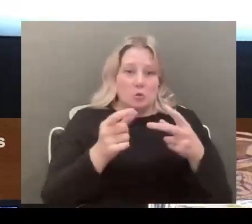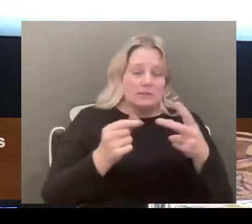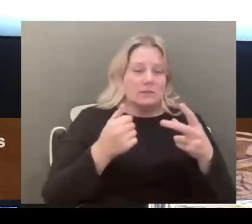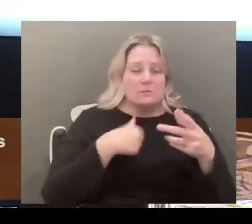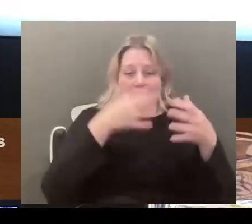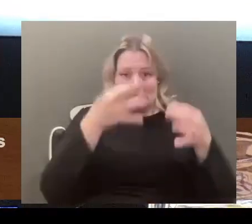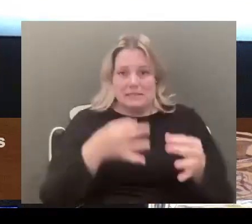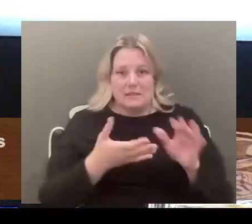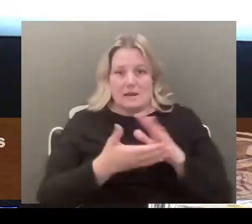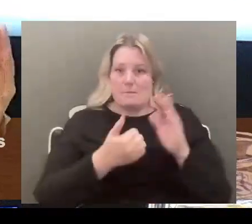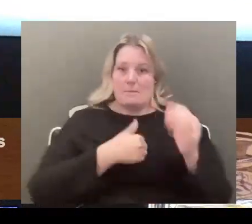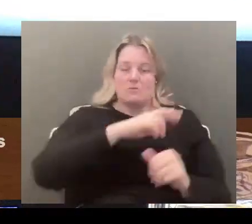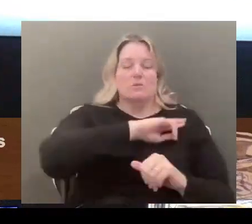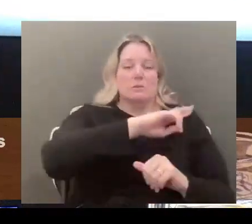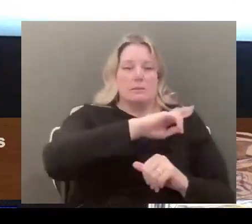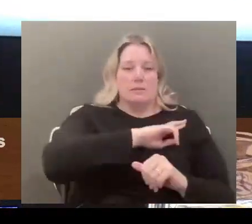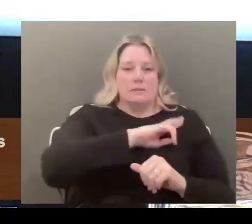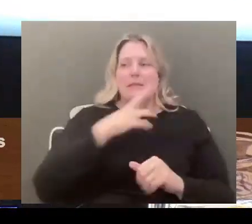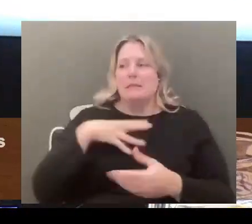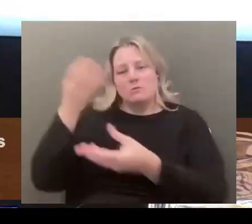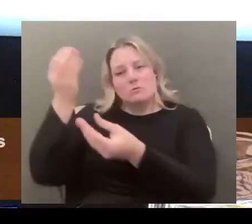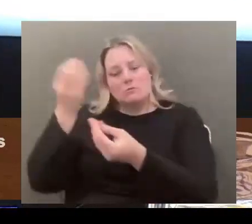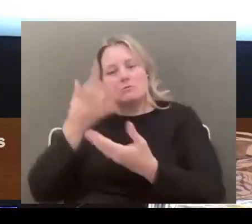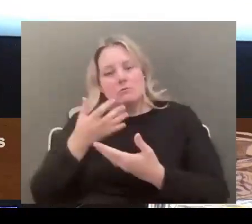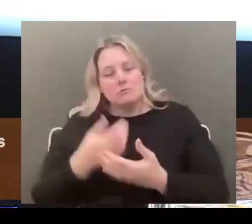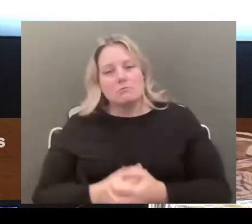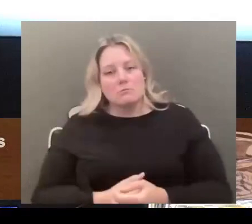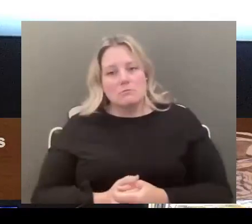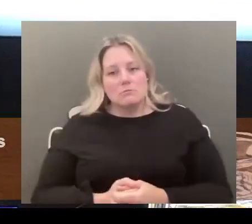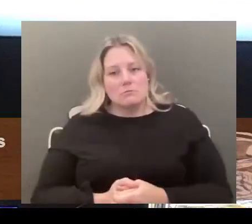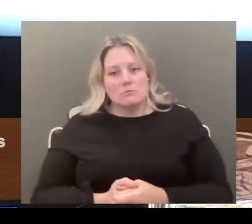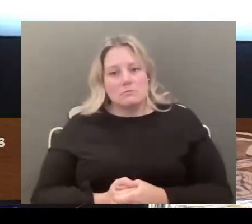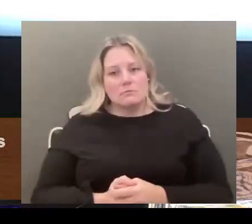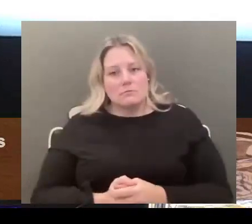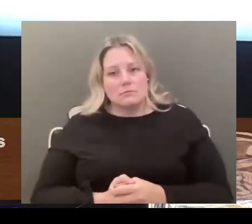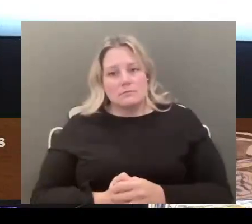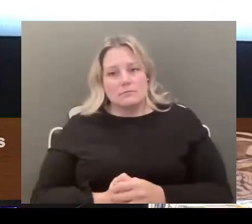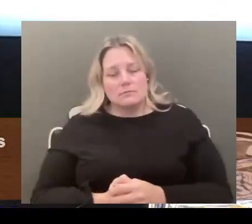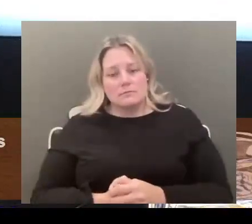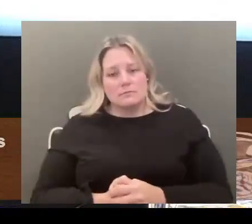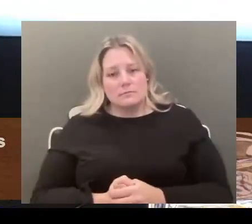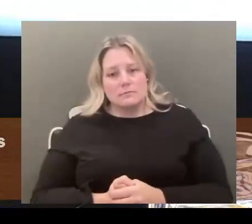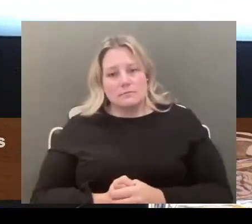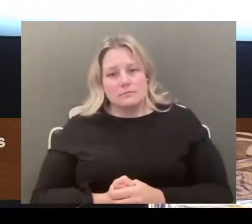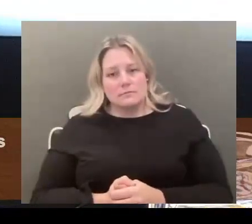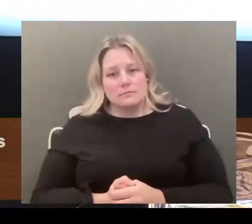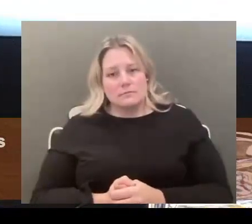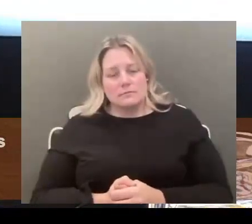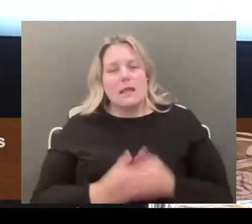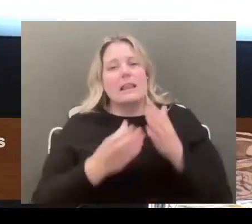portfolios. But leadership is also about not settling for what you can get.